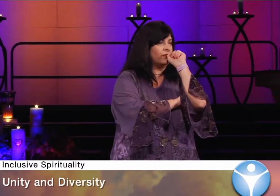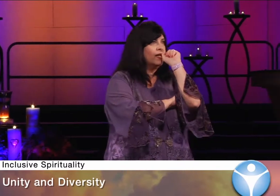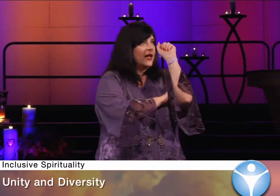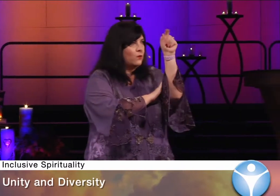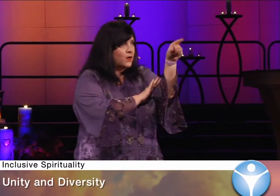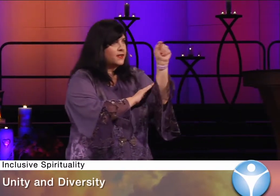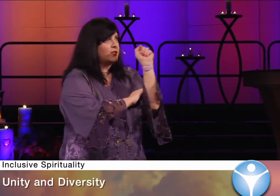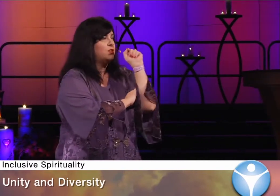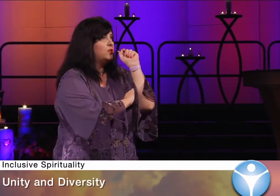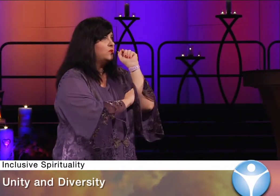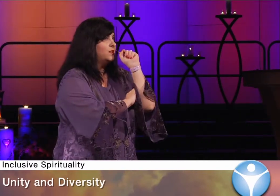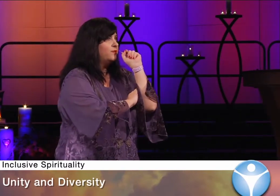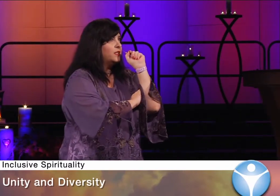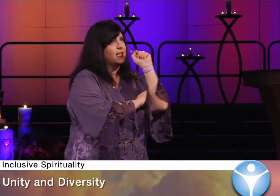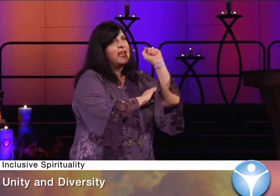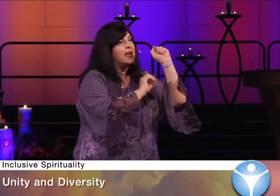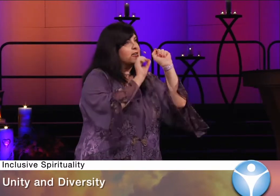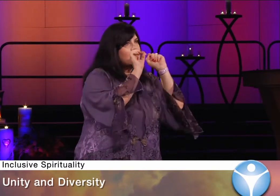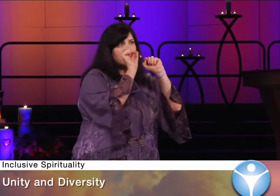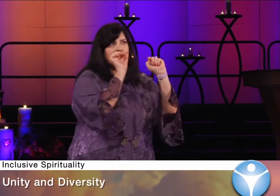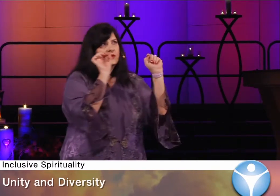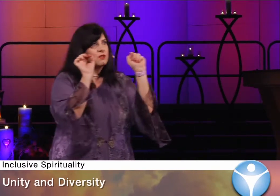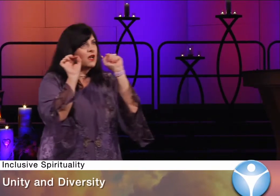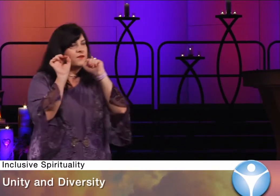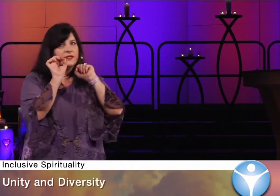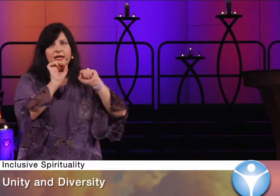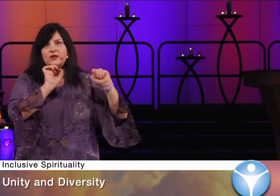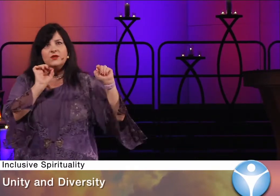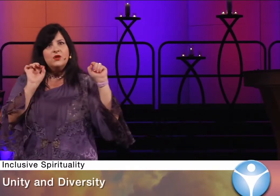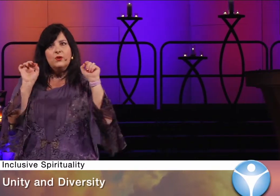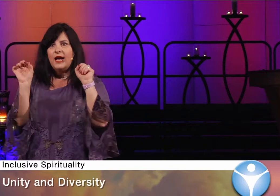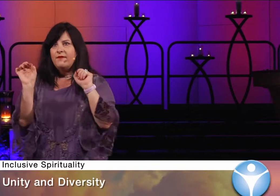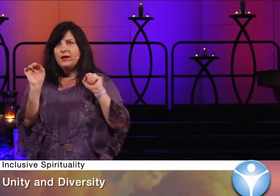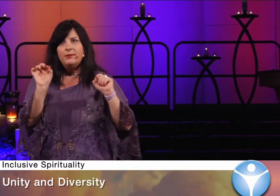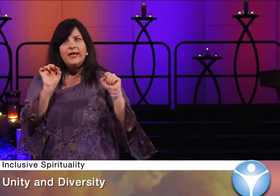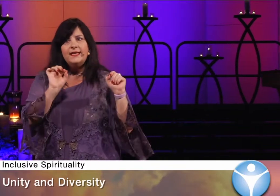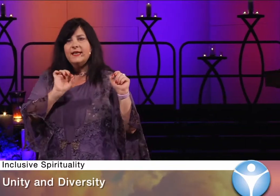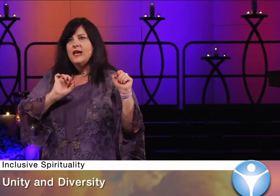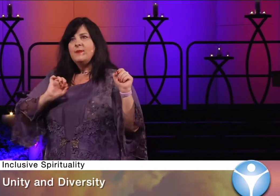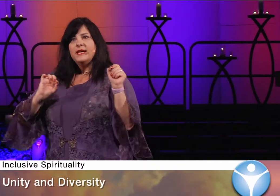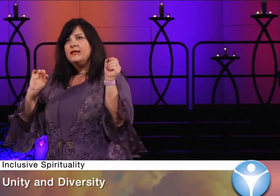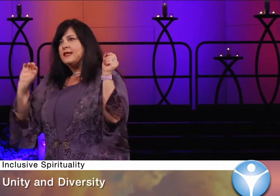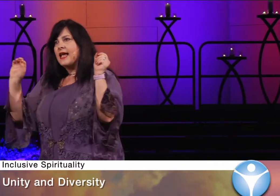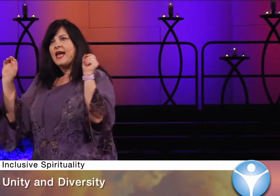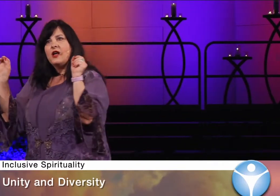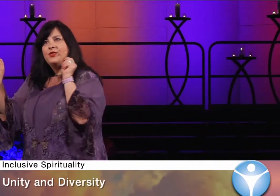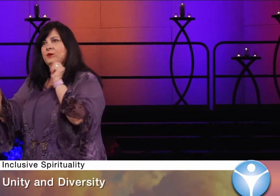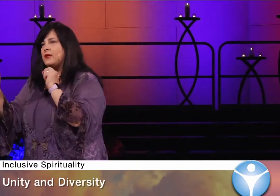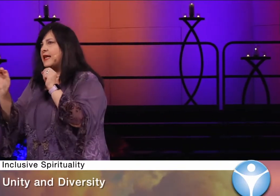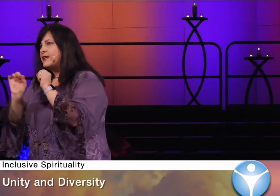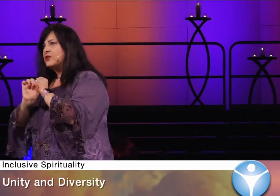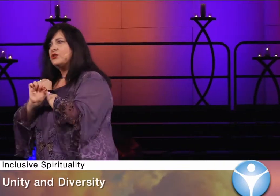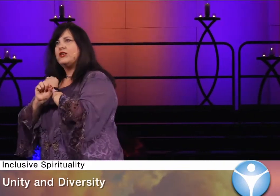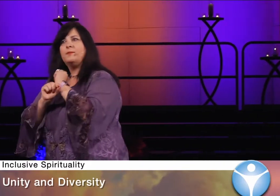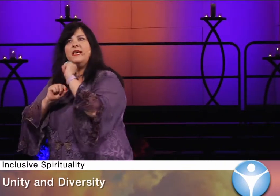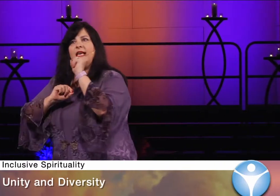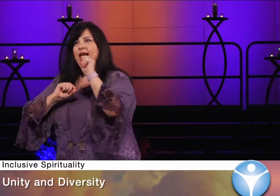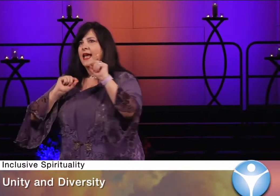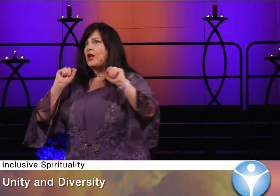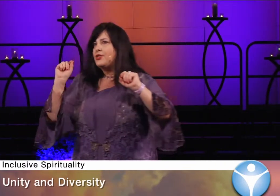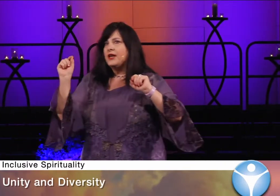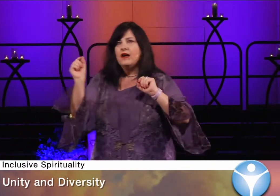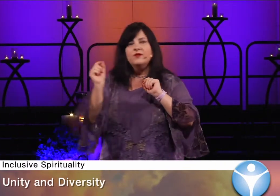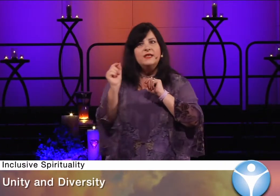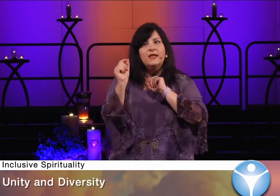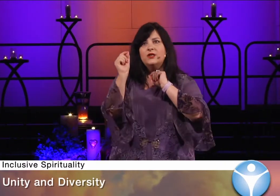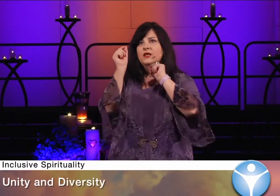be different and what they should do differently. And not that those conversations don't have their place, because in a healthy relationship, in